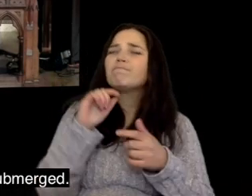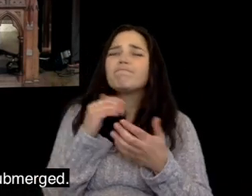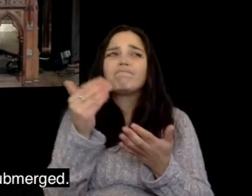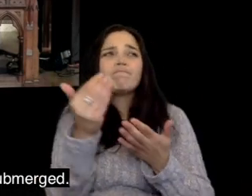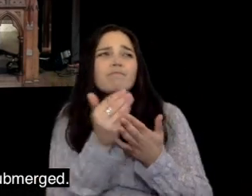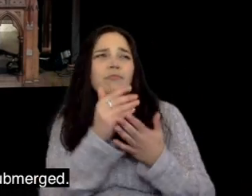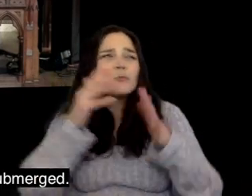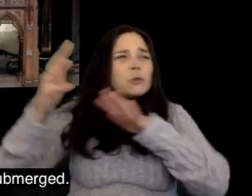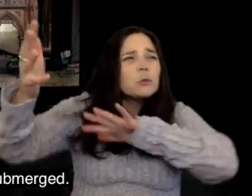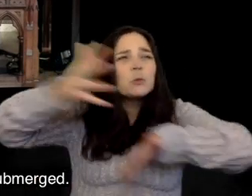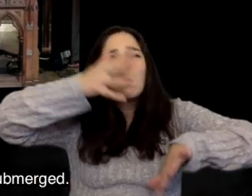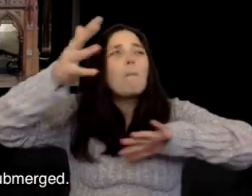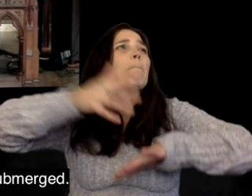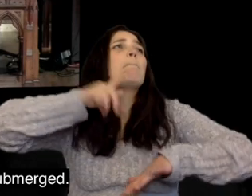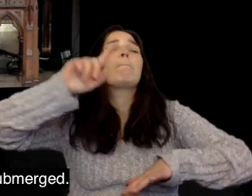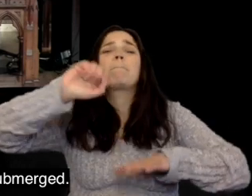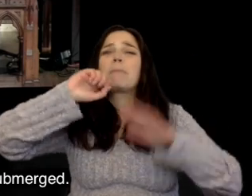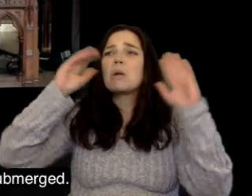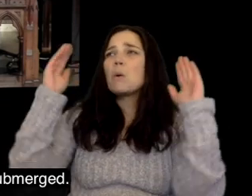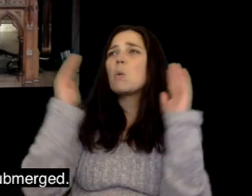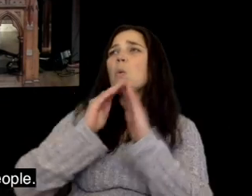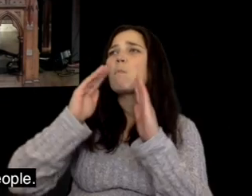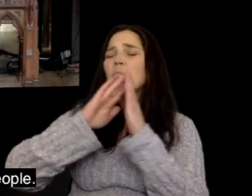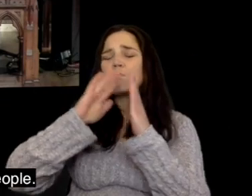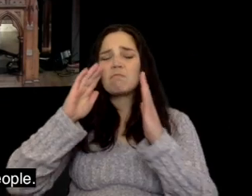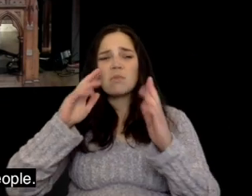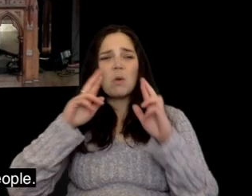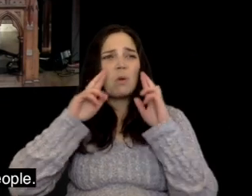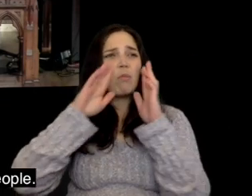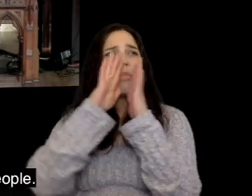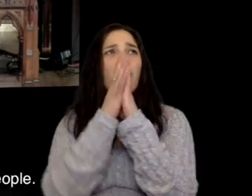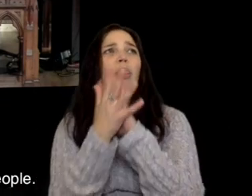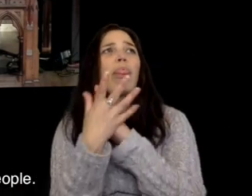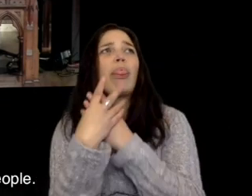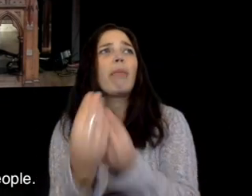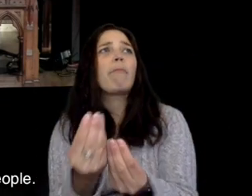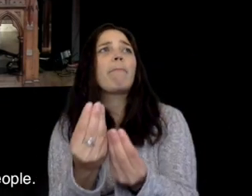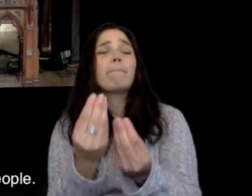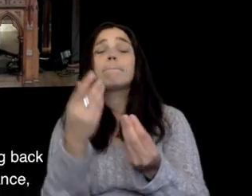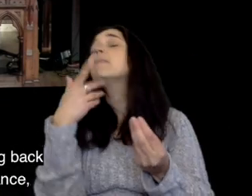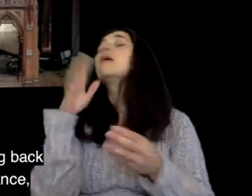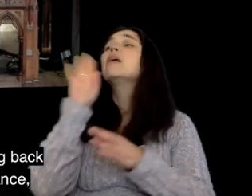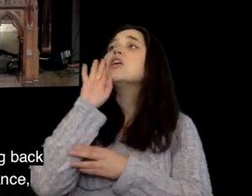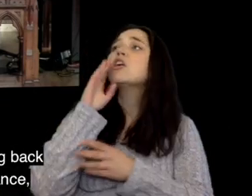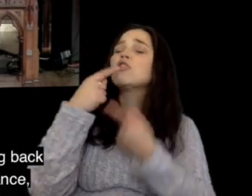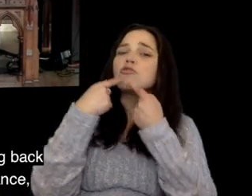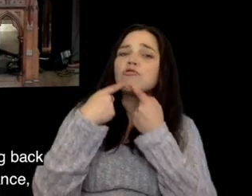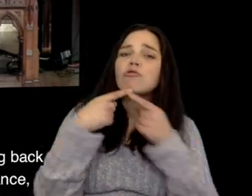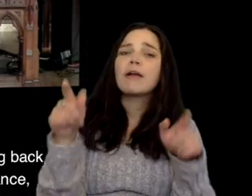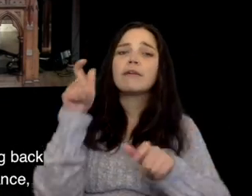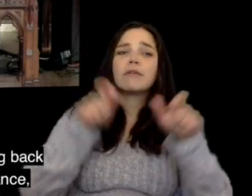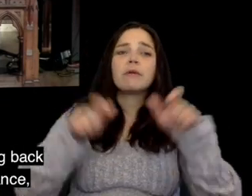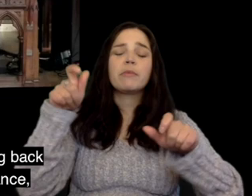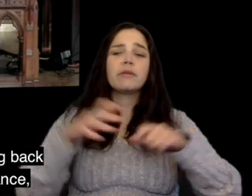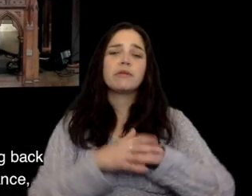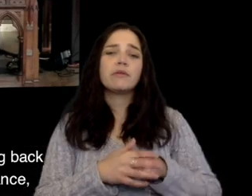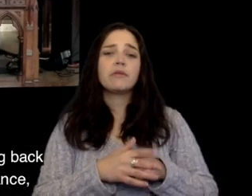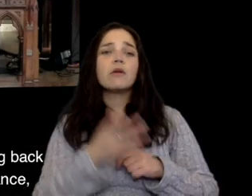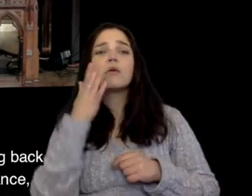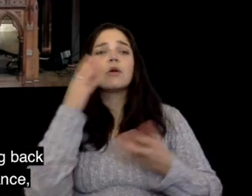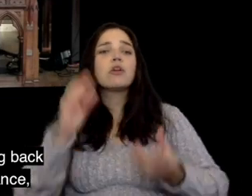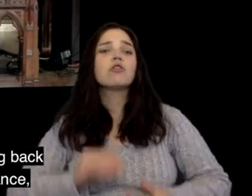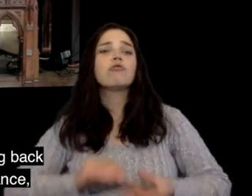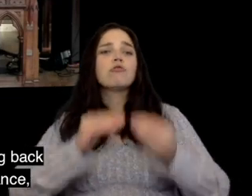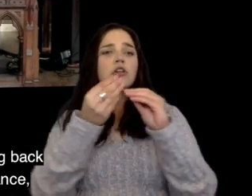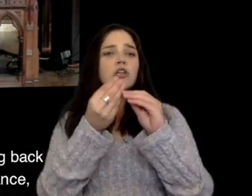seeking shelter from the storm, their homes and hopes submerged. Hear the cry of the people.